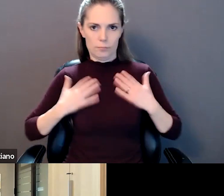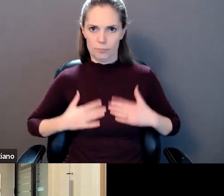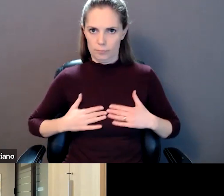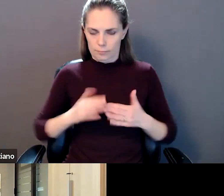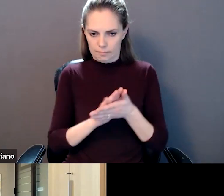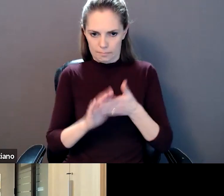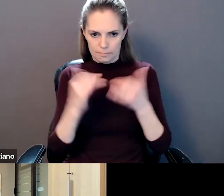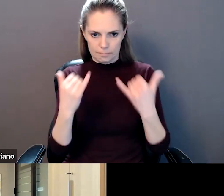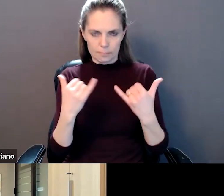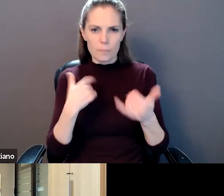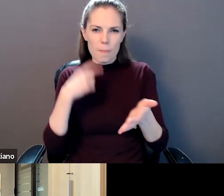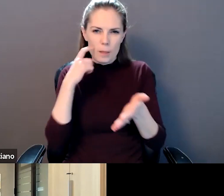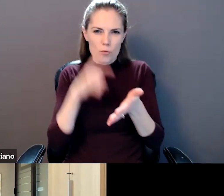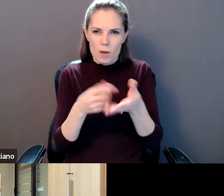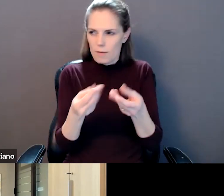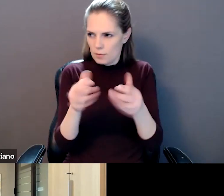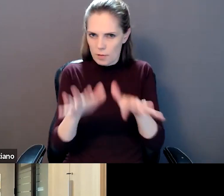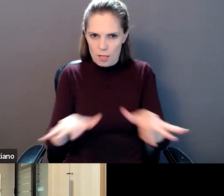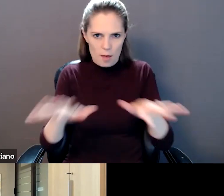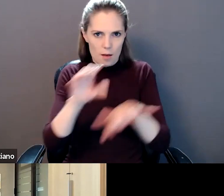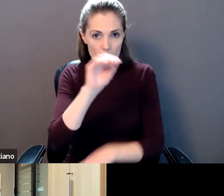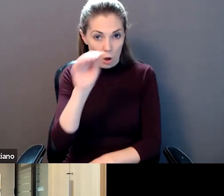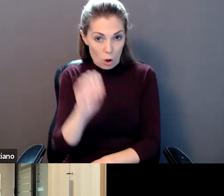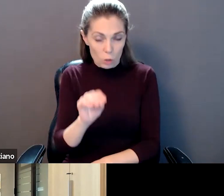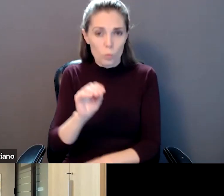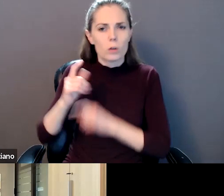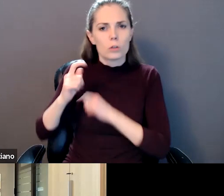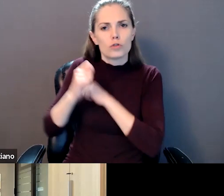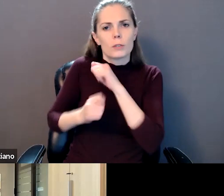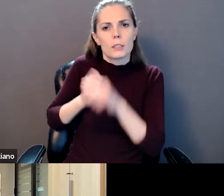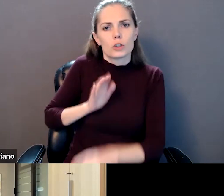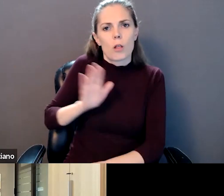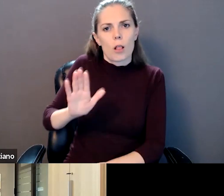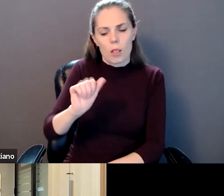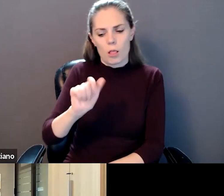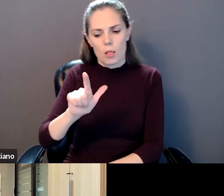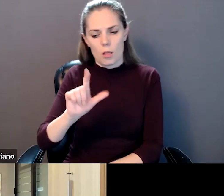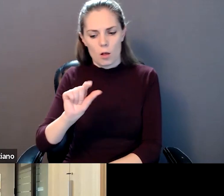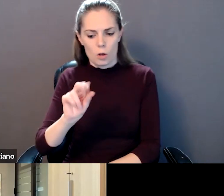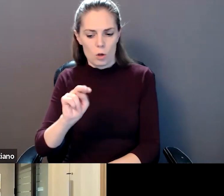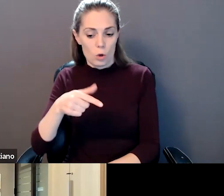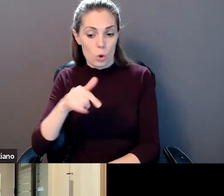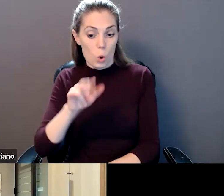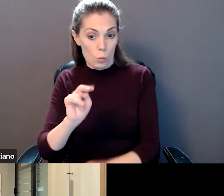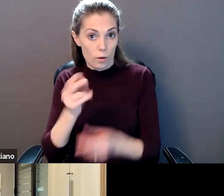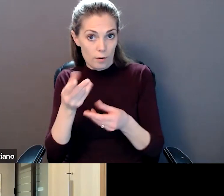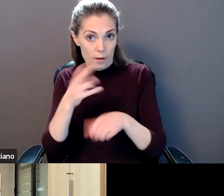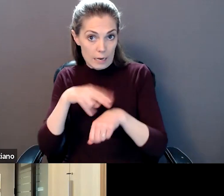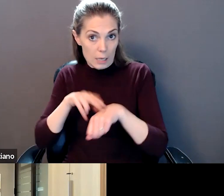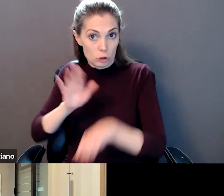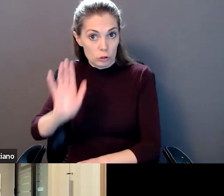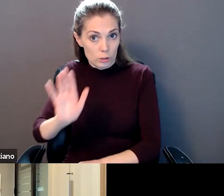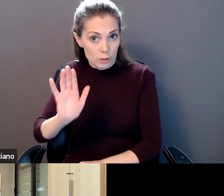is the traditional and ancestral land of the Algonquin Nation, and that this land is unceded territory of the Algonquin and Anishinaabe peoples.